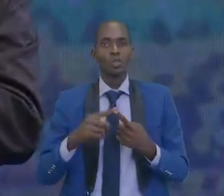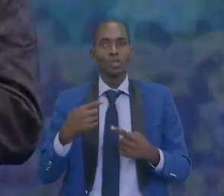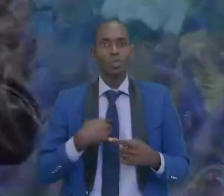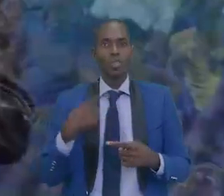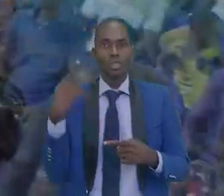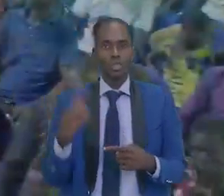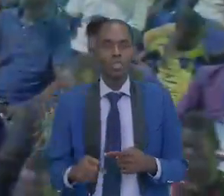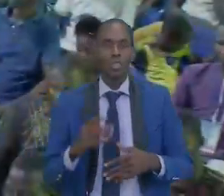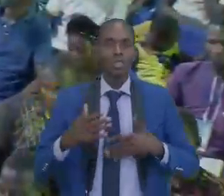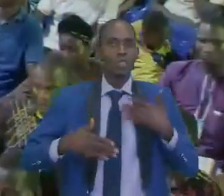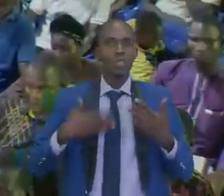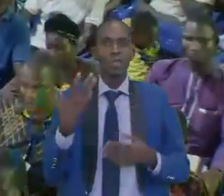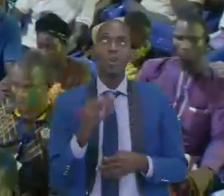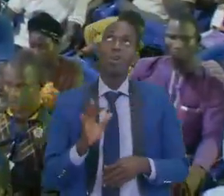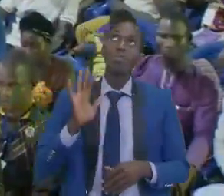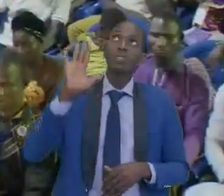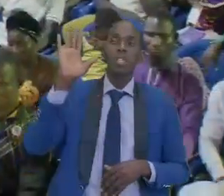thy salvation.